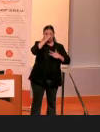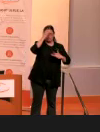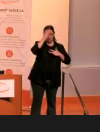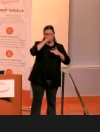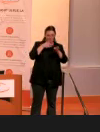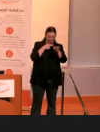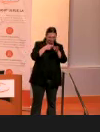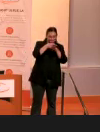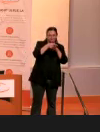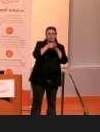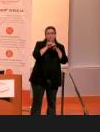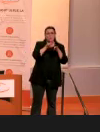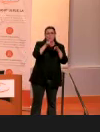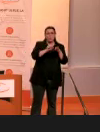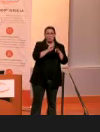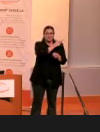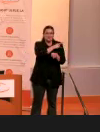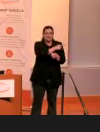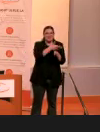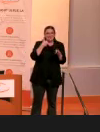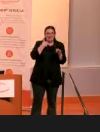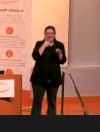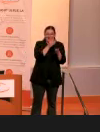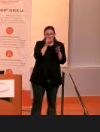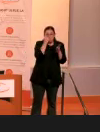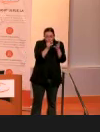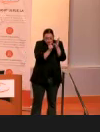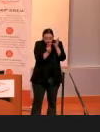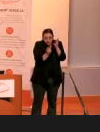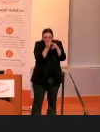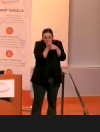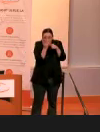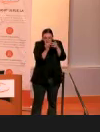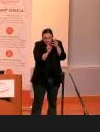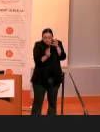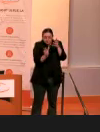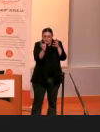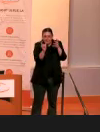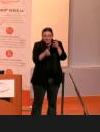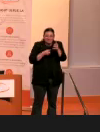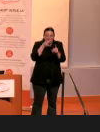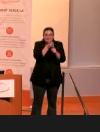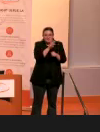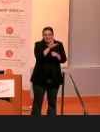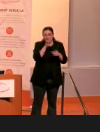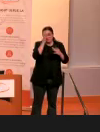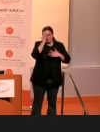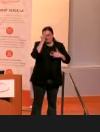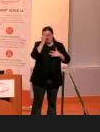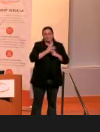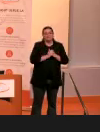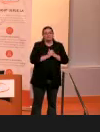lupus patients who have a single gene that causes the disease. Most of these emphasize